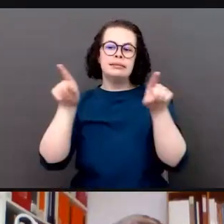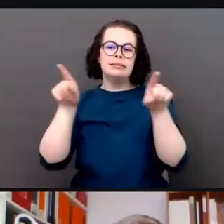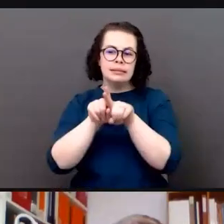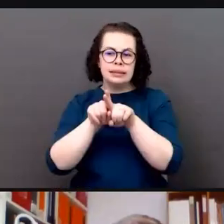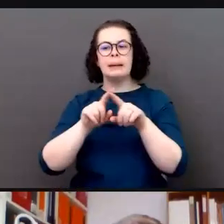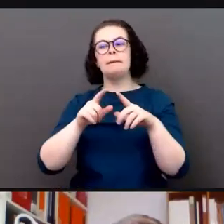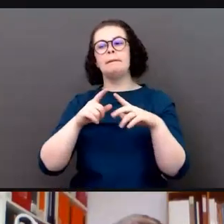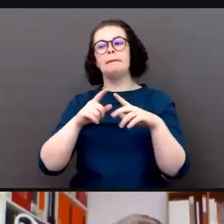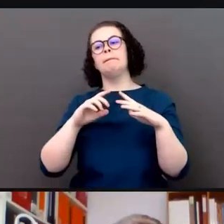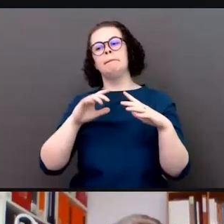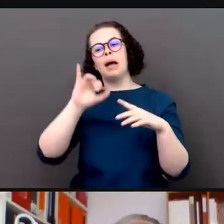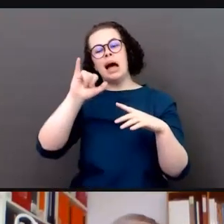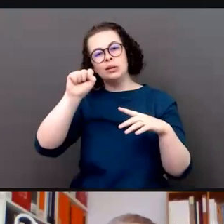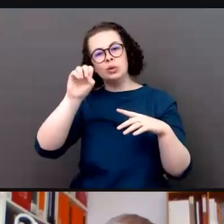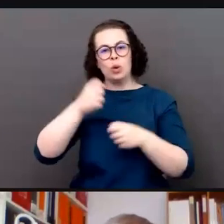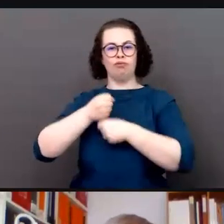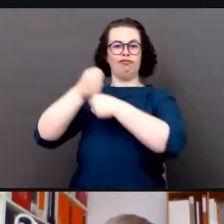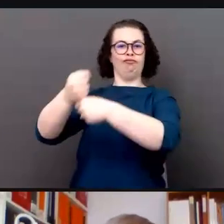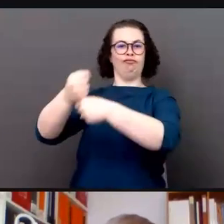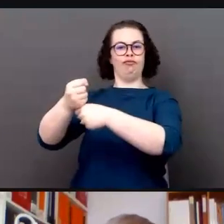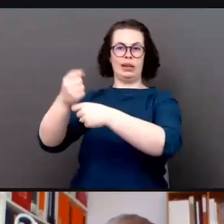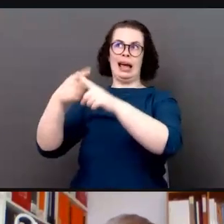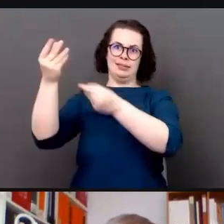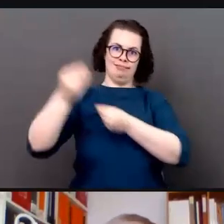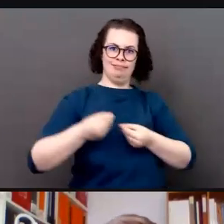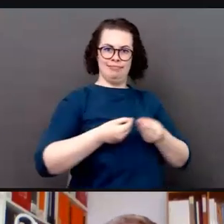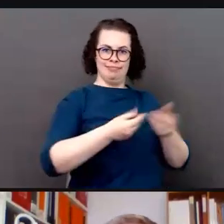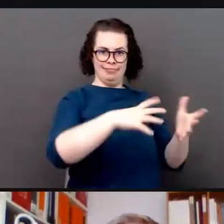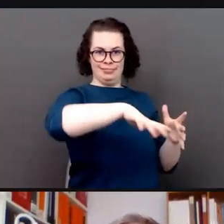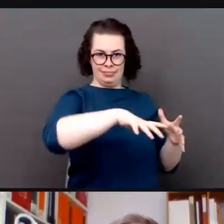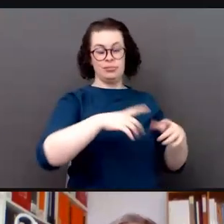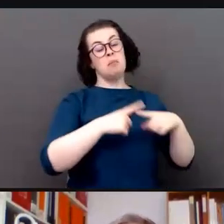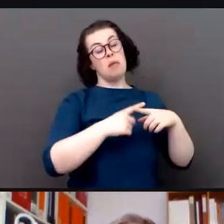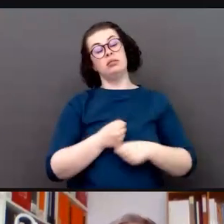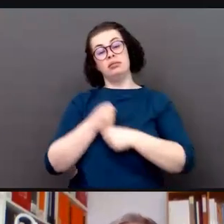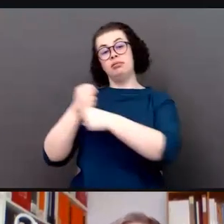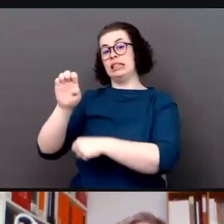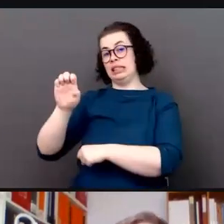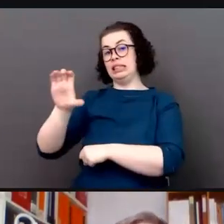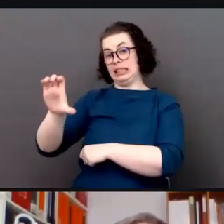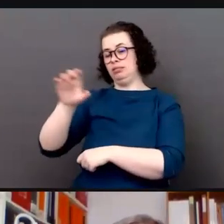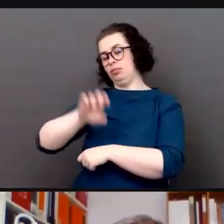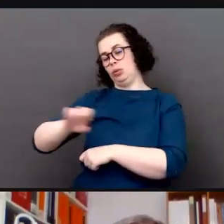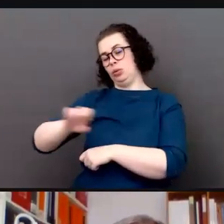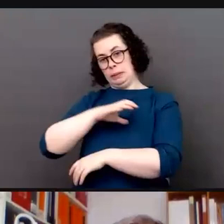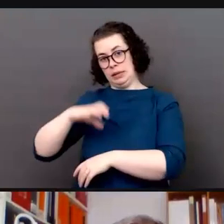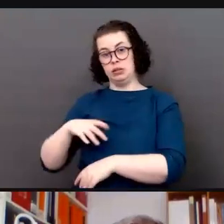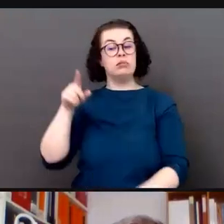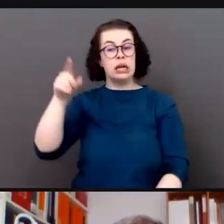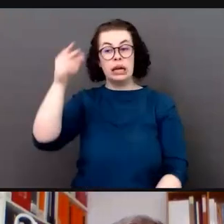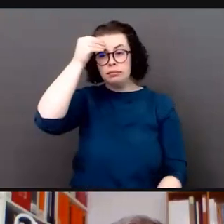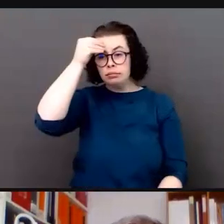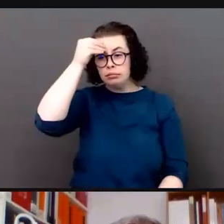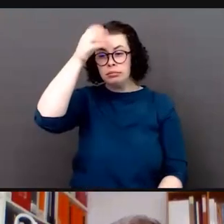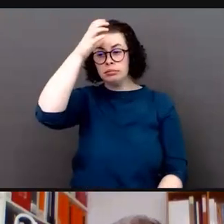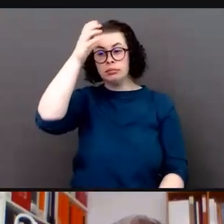in ISO, and also with the European Commission. He has an extensive experience as a